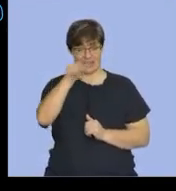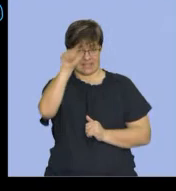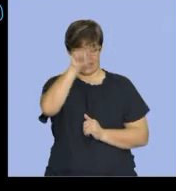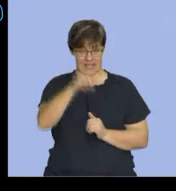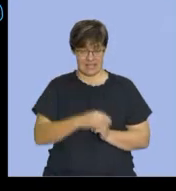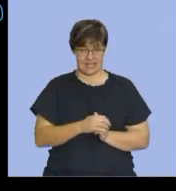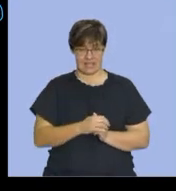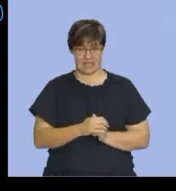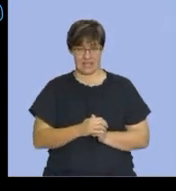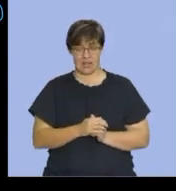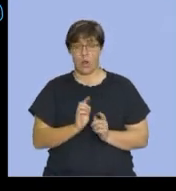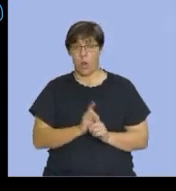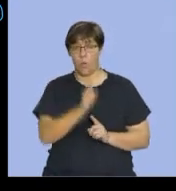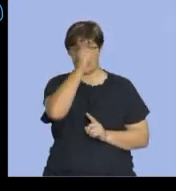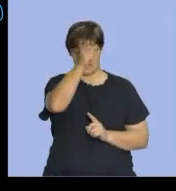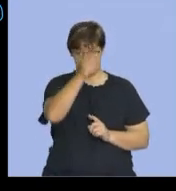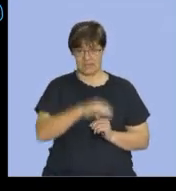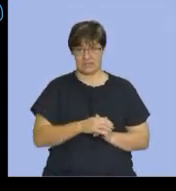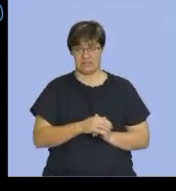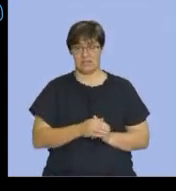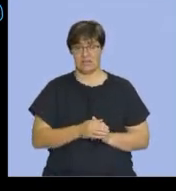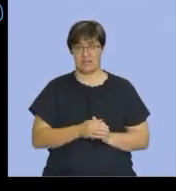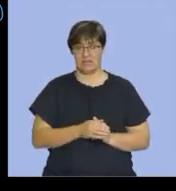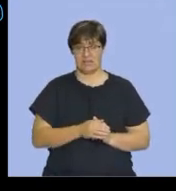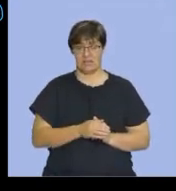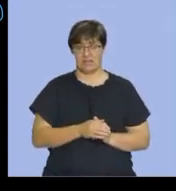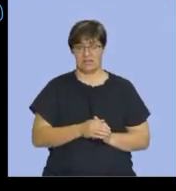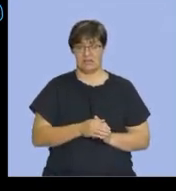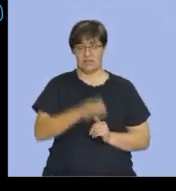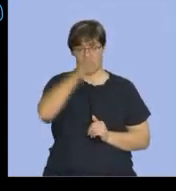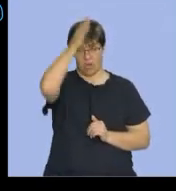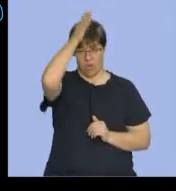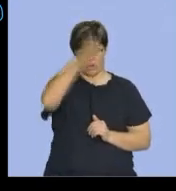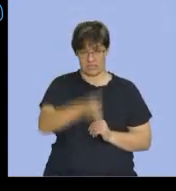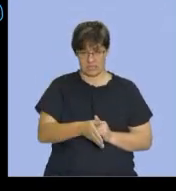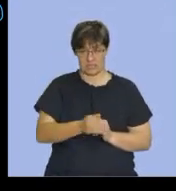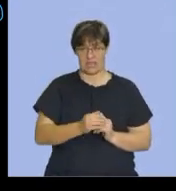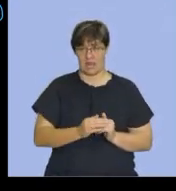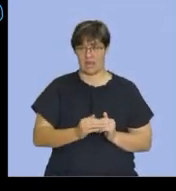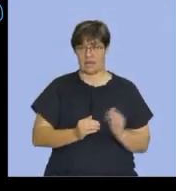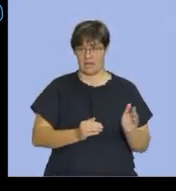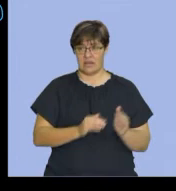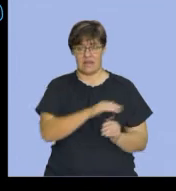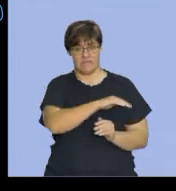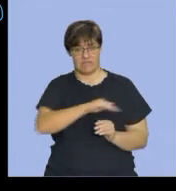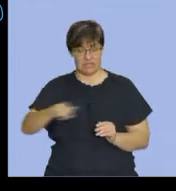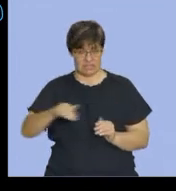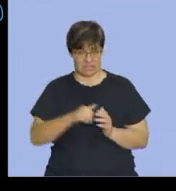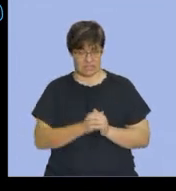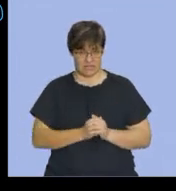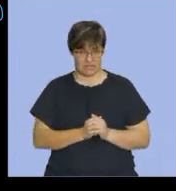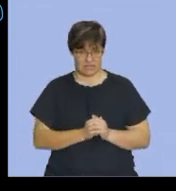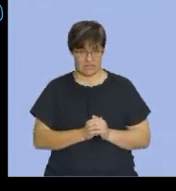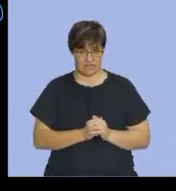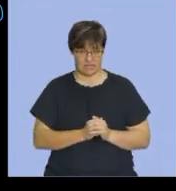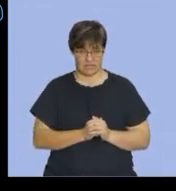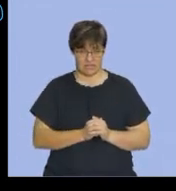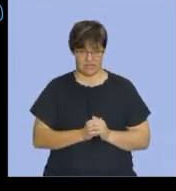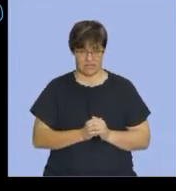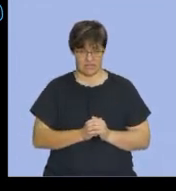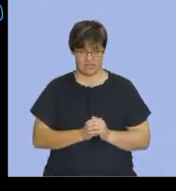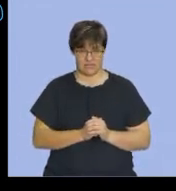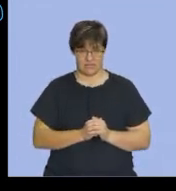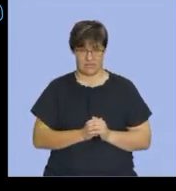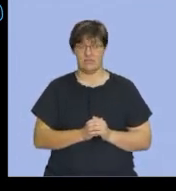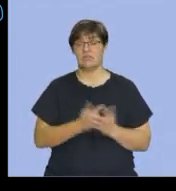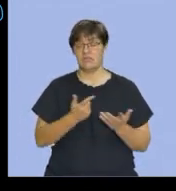my opposite, which is my horizontal, over my adjacent, which is the vertical. So tan